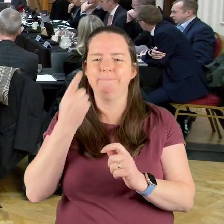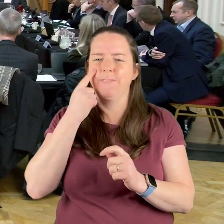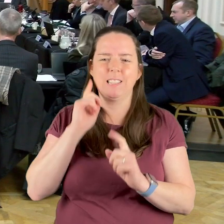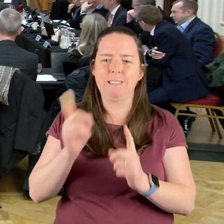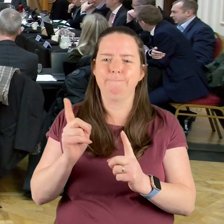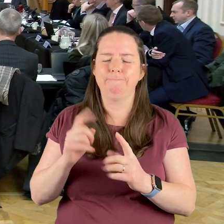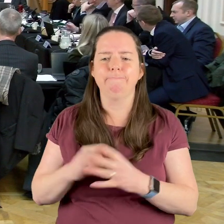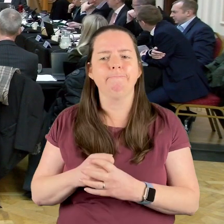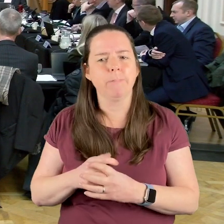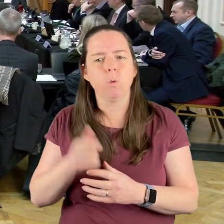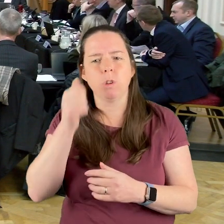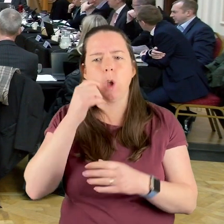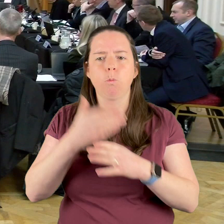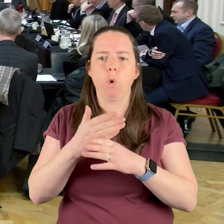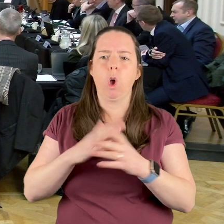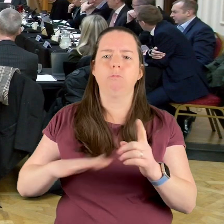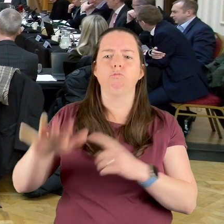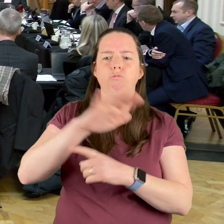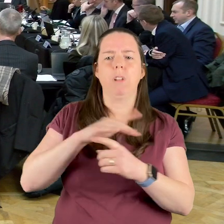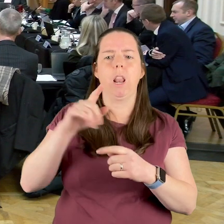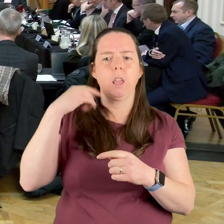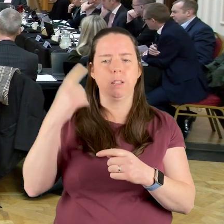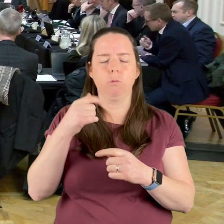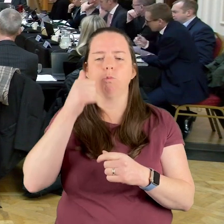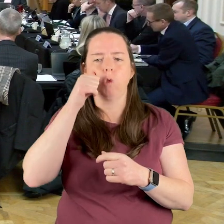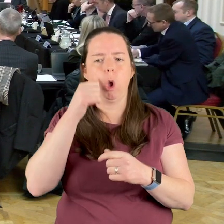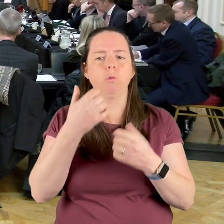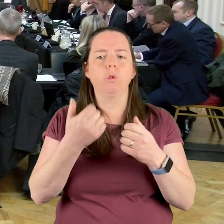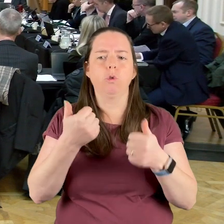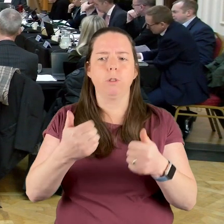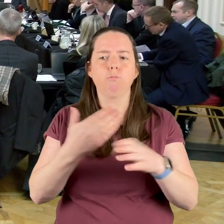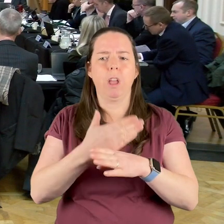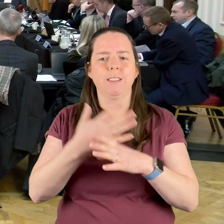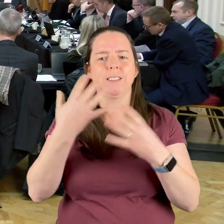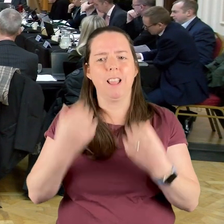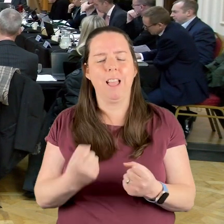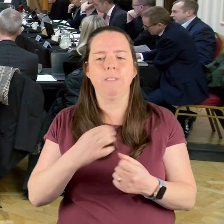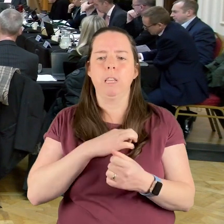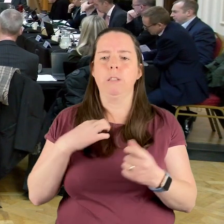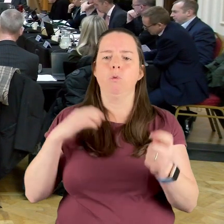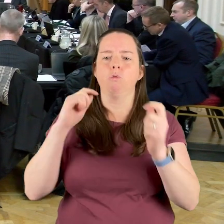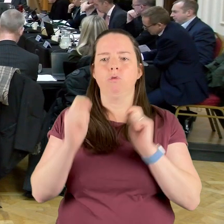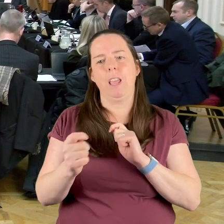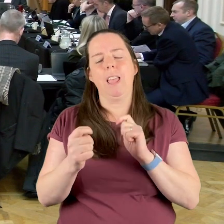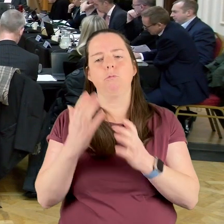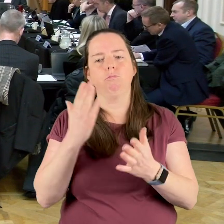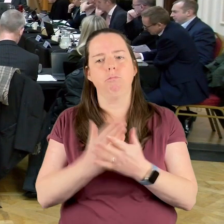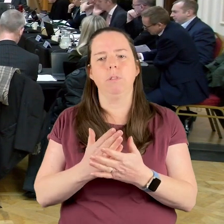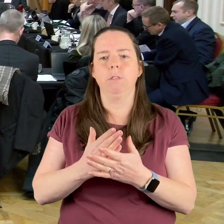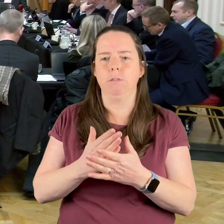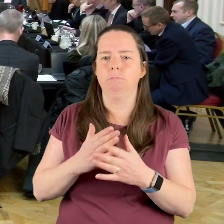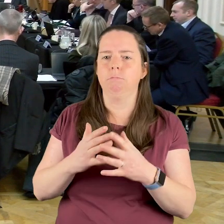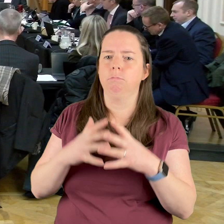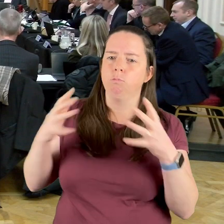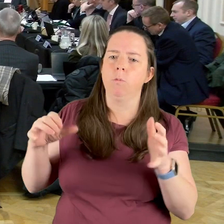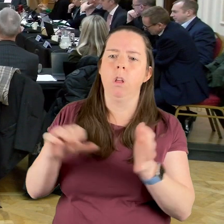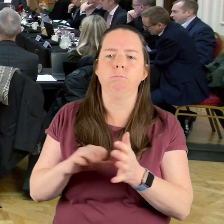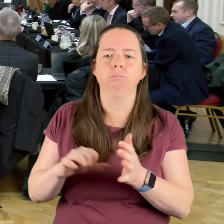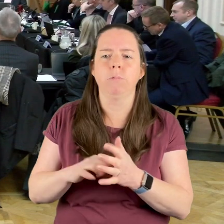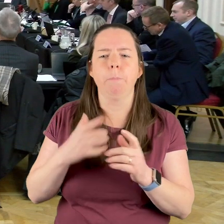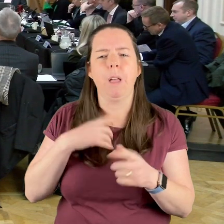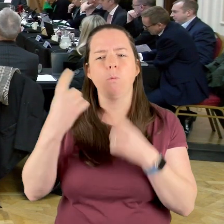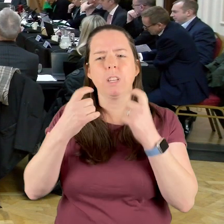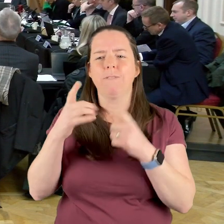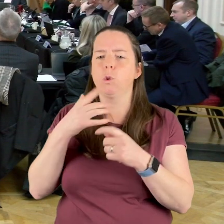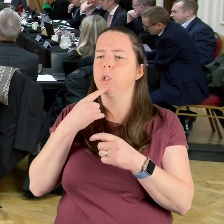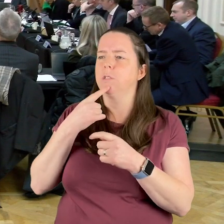much is outpatient transformation. We know the work that's happening in London. We know there's good practice. I know that